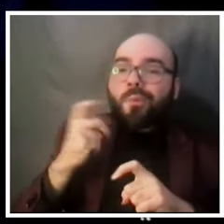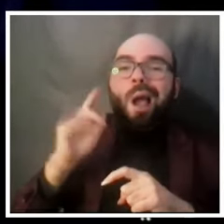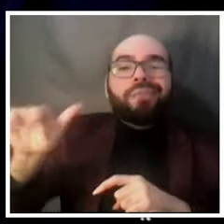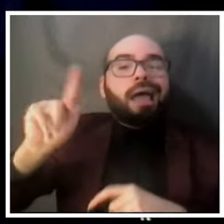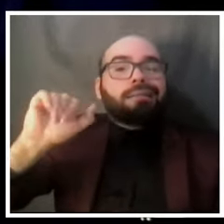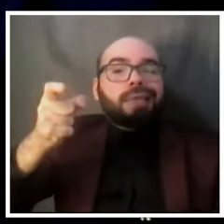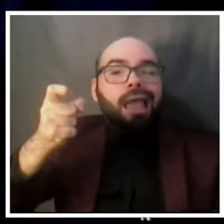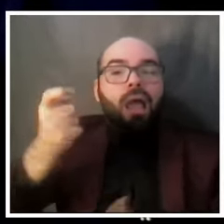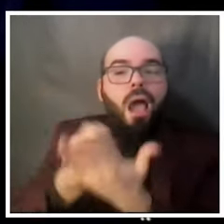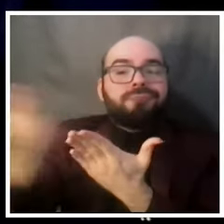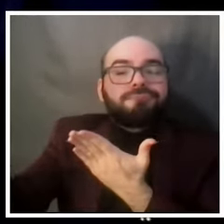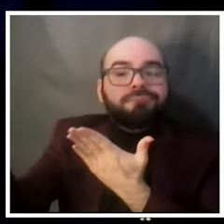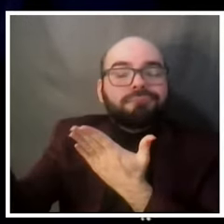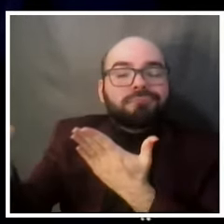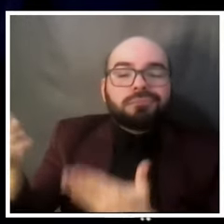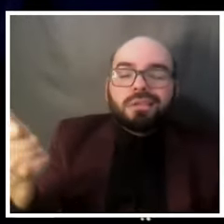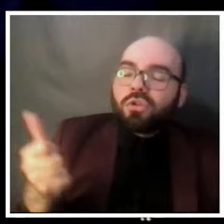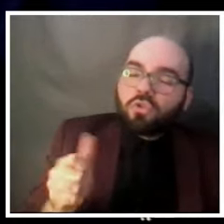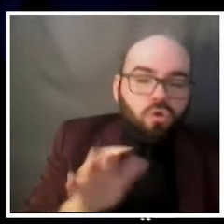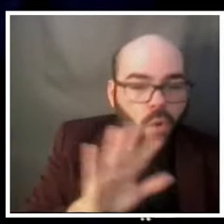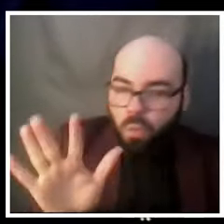negotiate lower prescription.